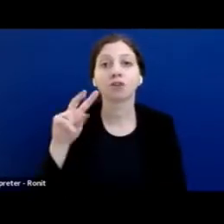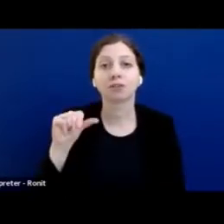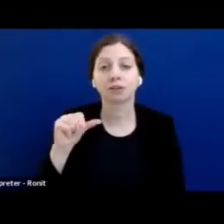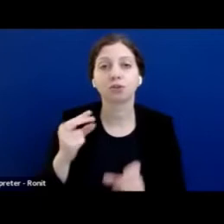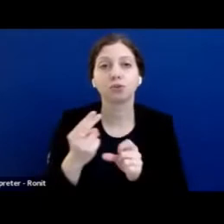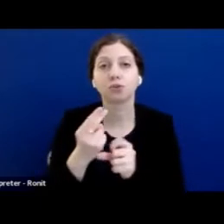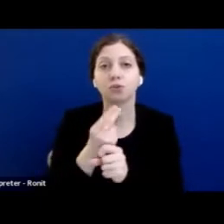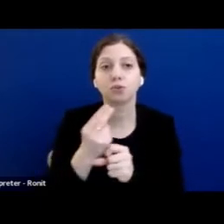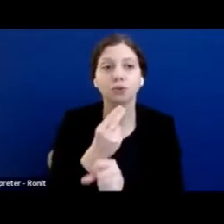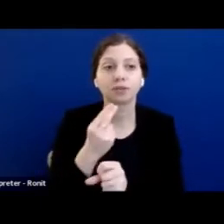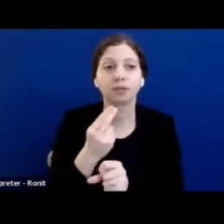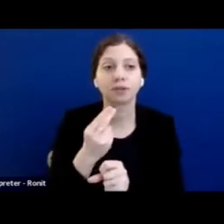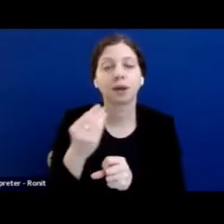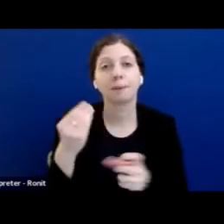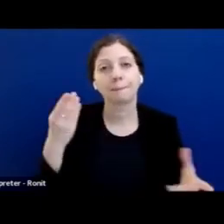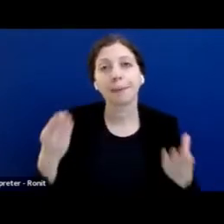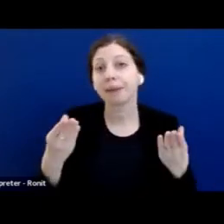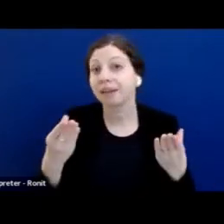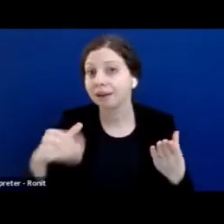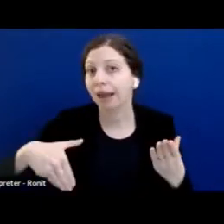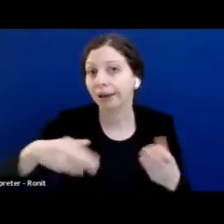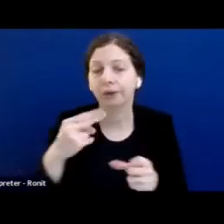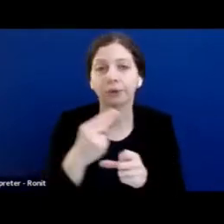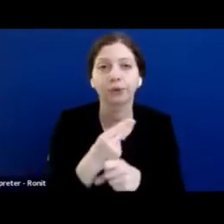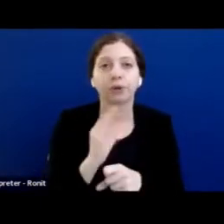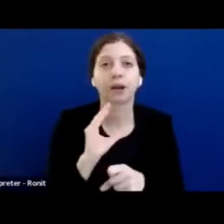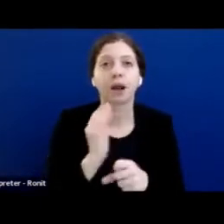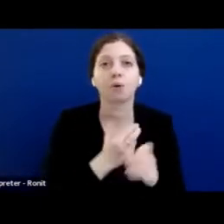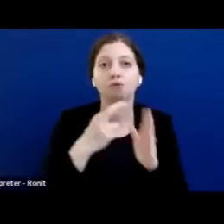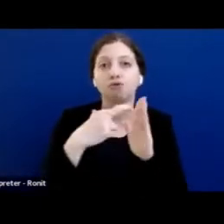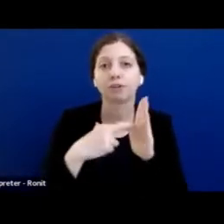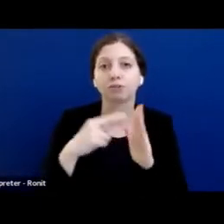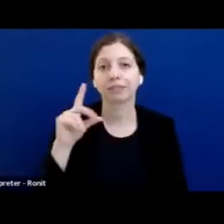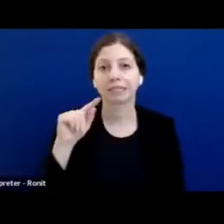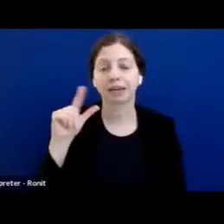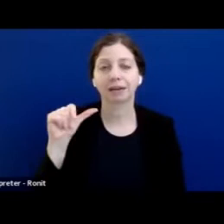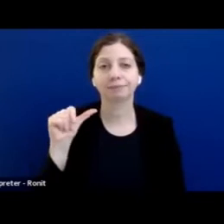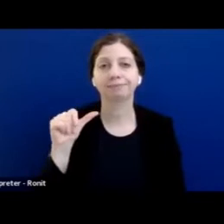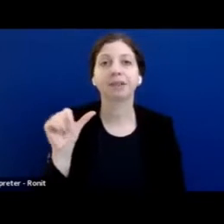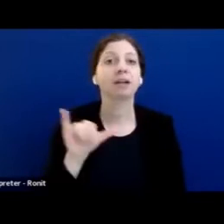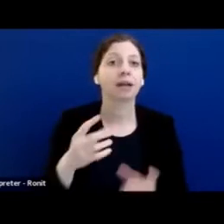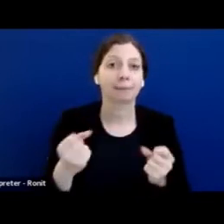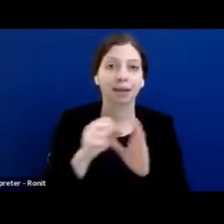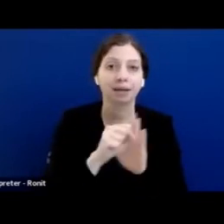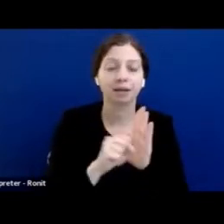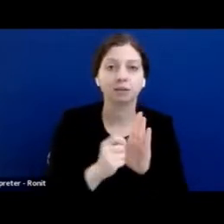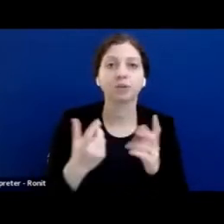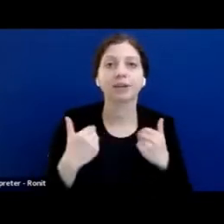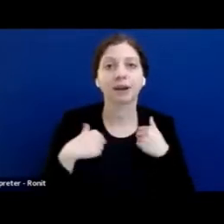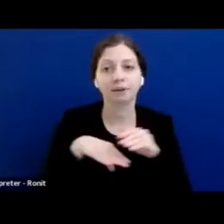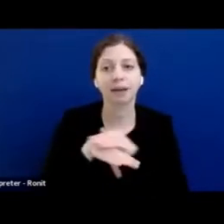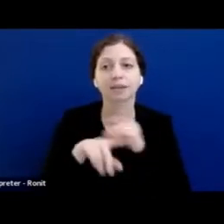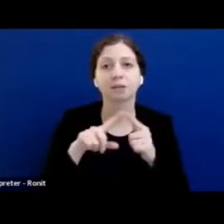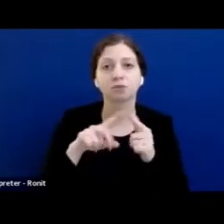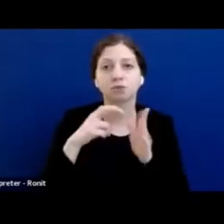using, and maybe not yet using, our registry data. Like many states, we have access to registry